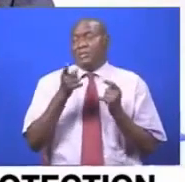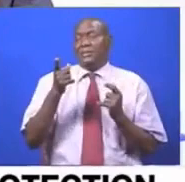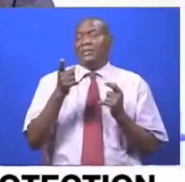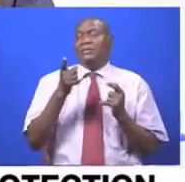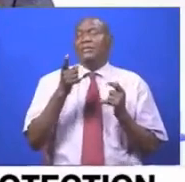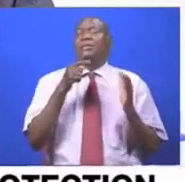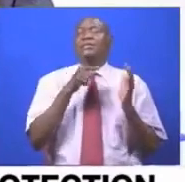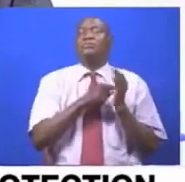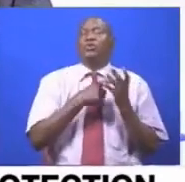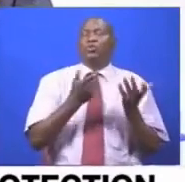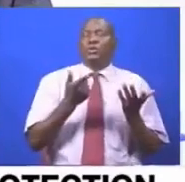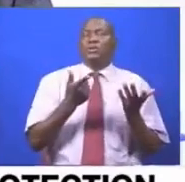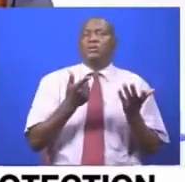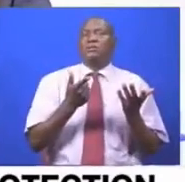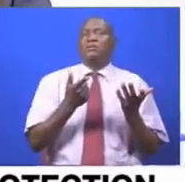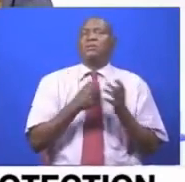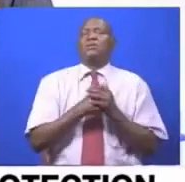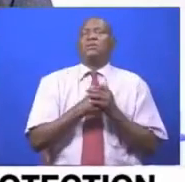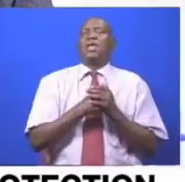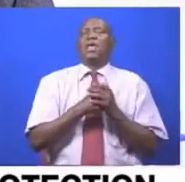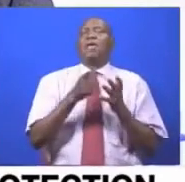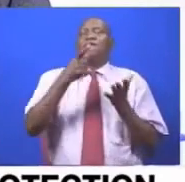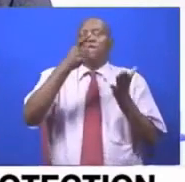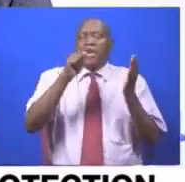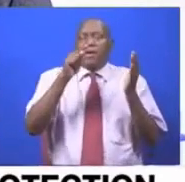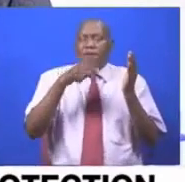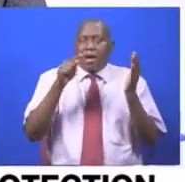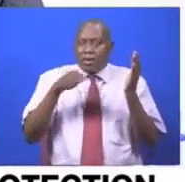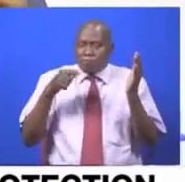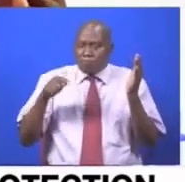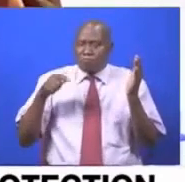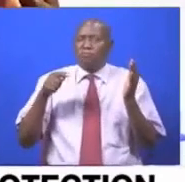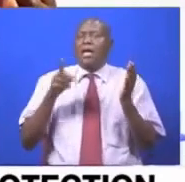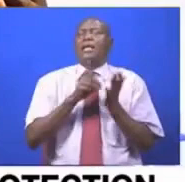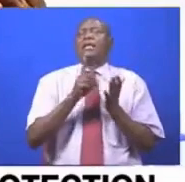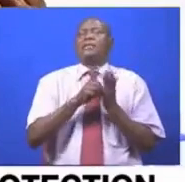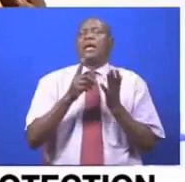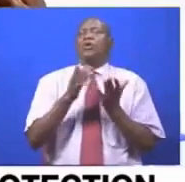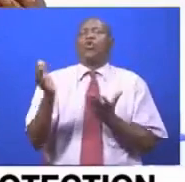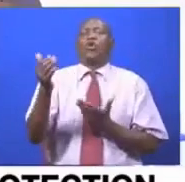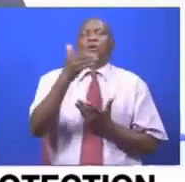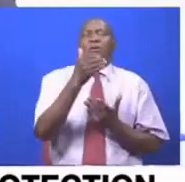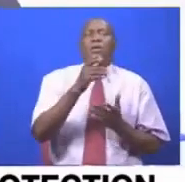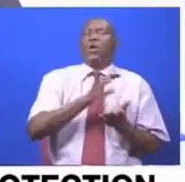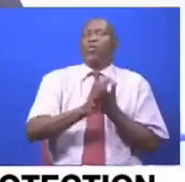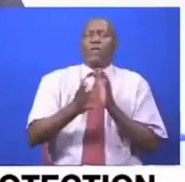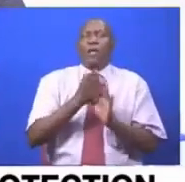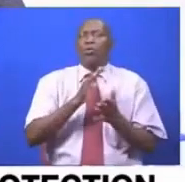to verifying the data that they have collected, of course, without issues of